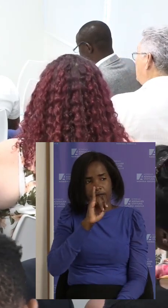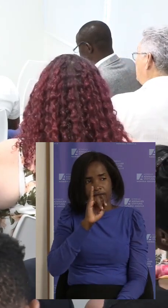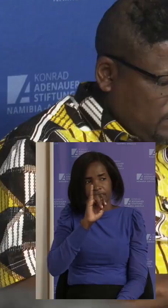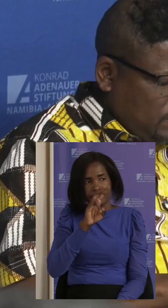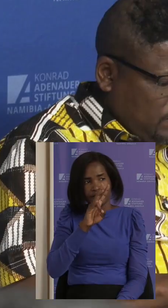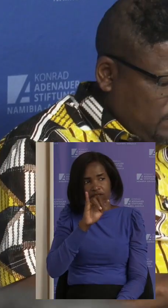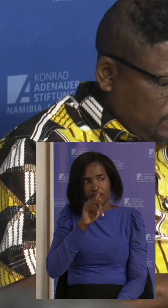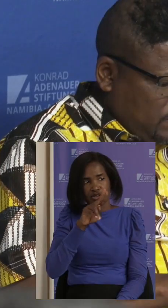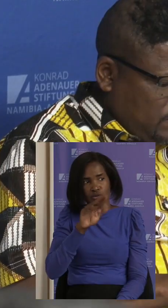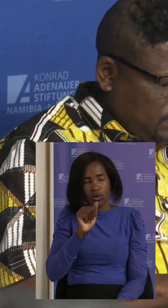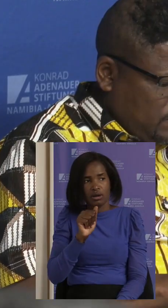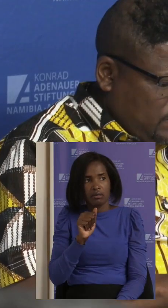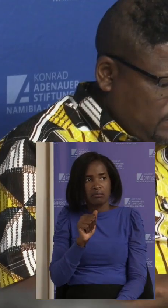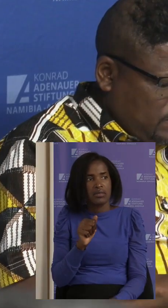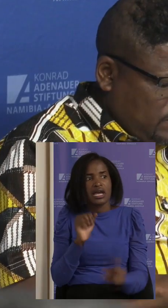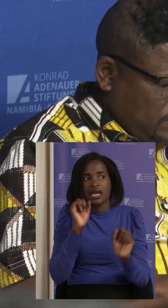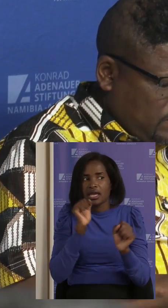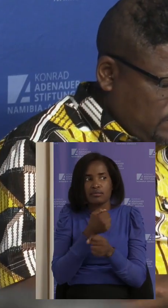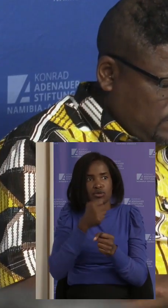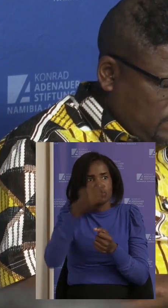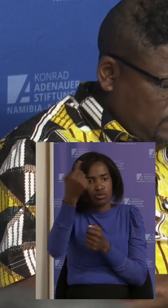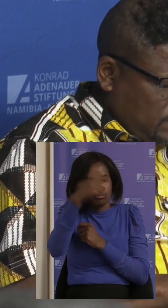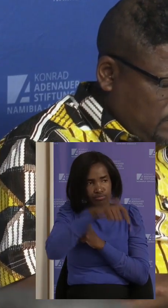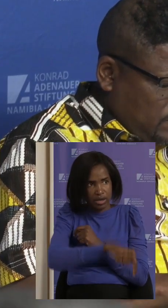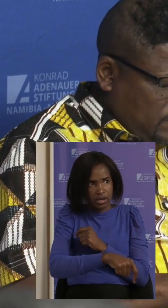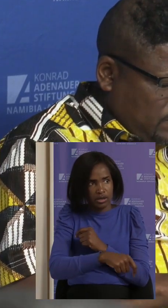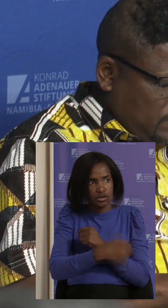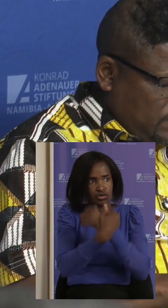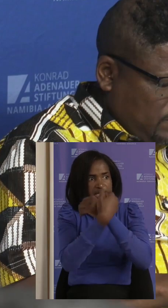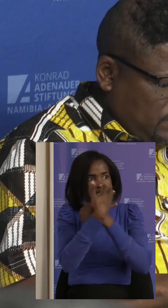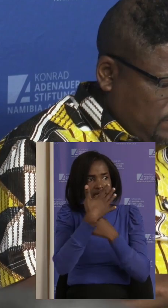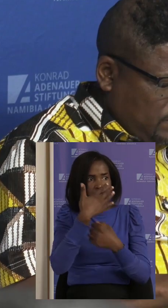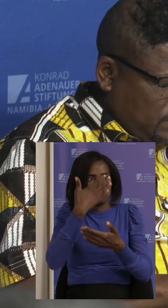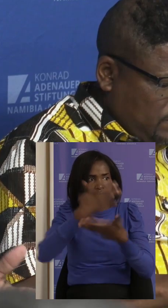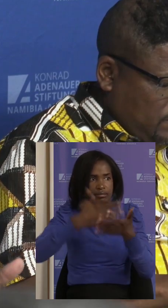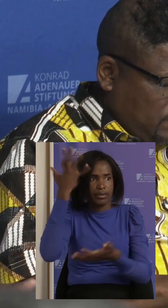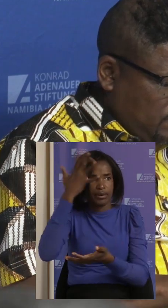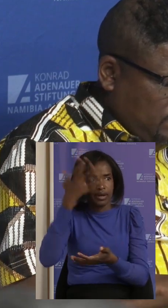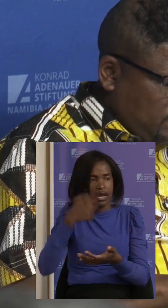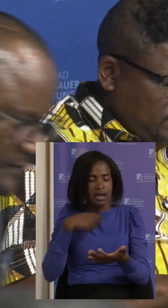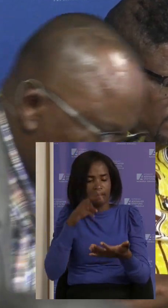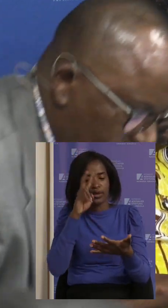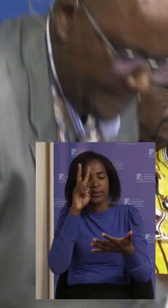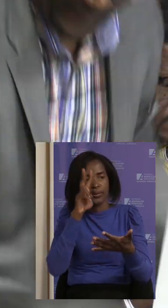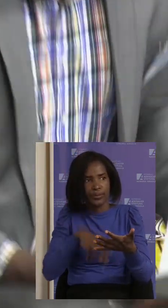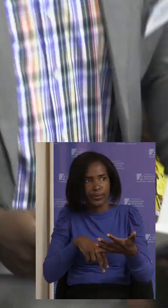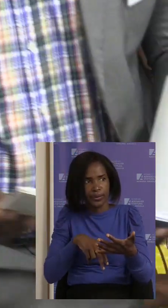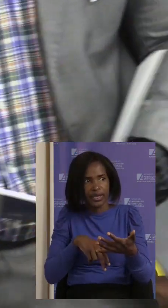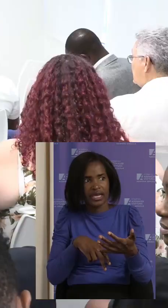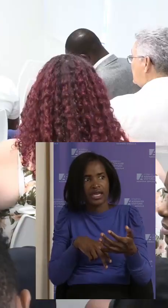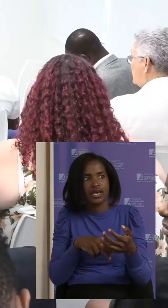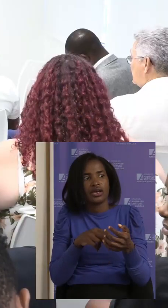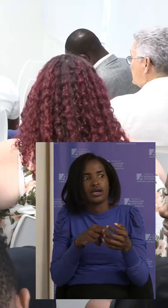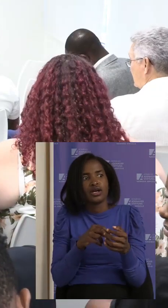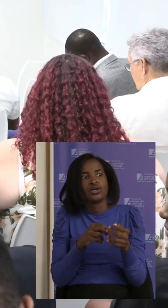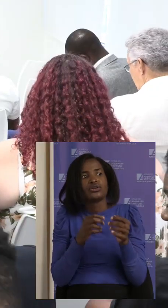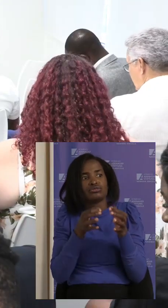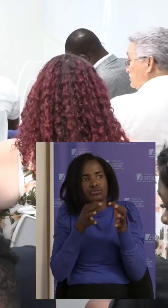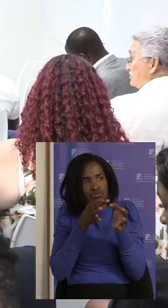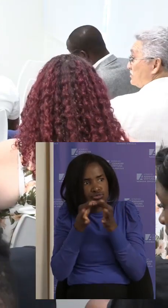be able to join us. So he has sent a speech that I'm going to read to convey his message for